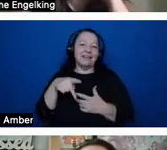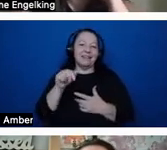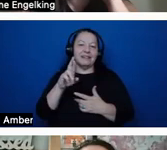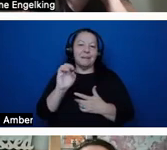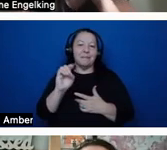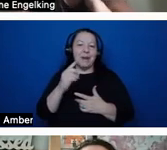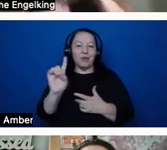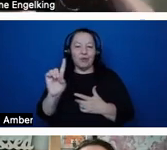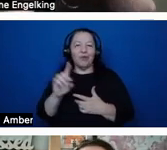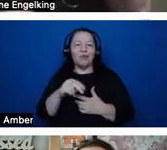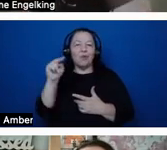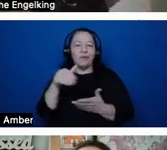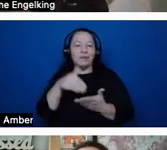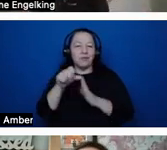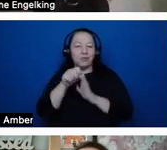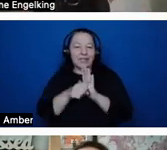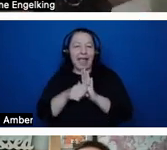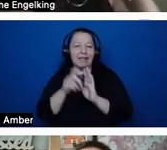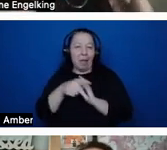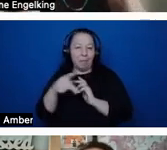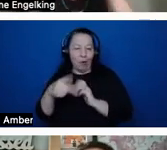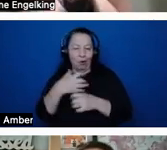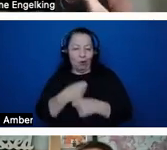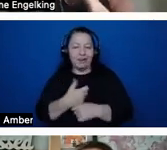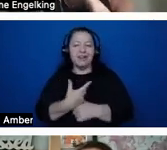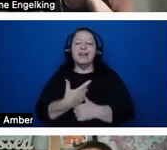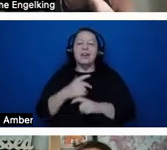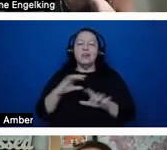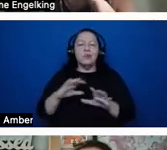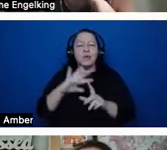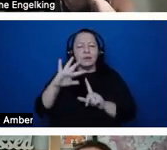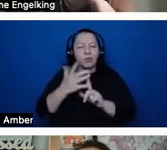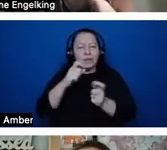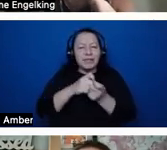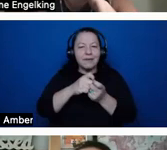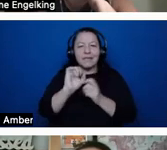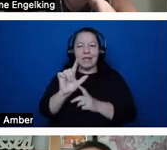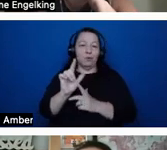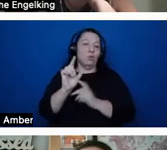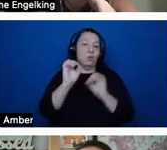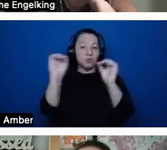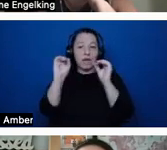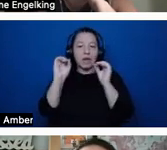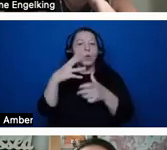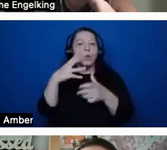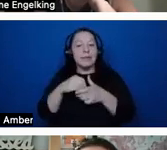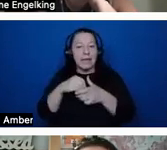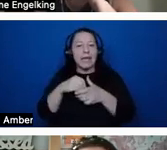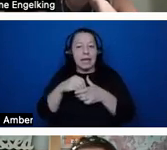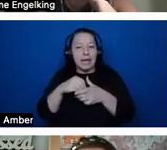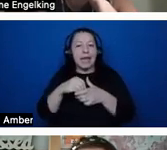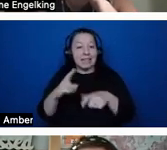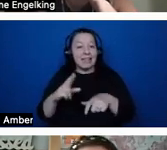comprehensive, culturally specific sex education in the Native community for going on